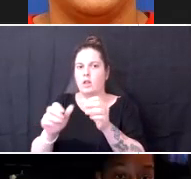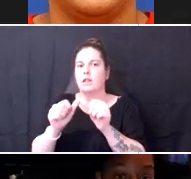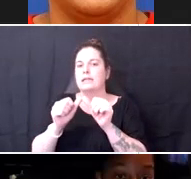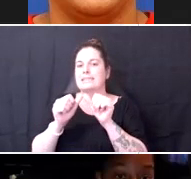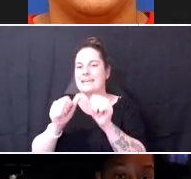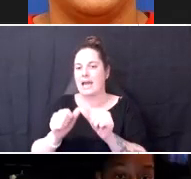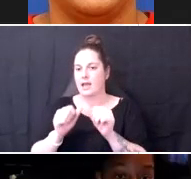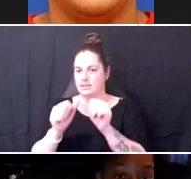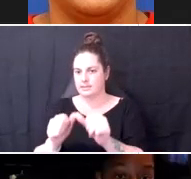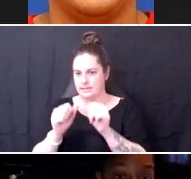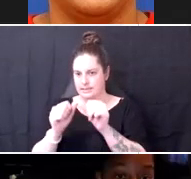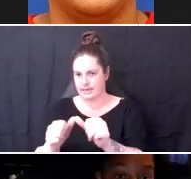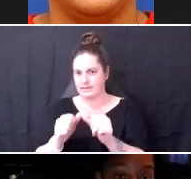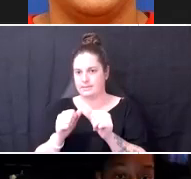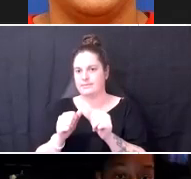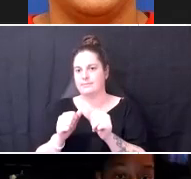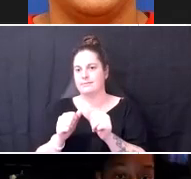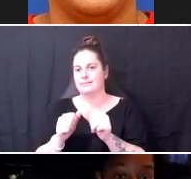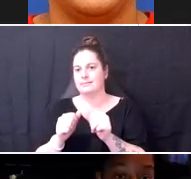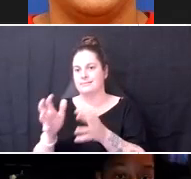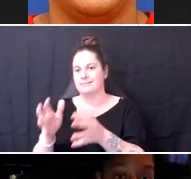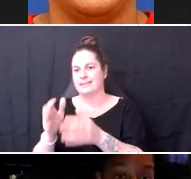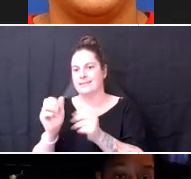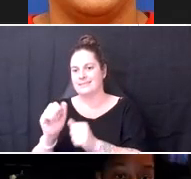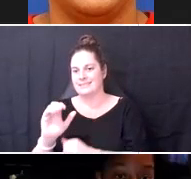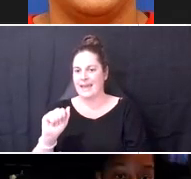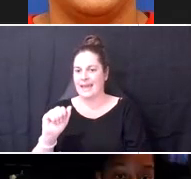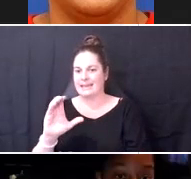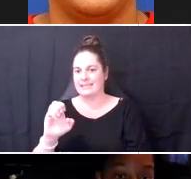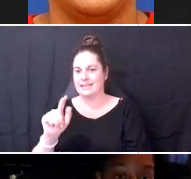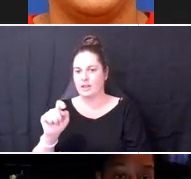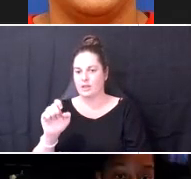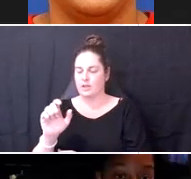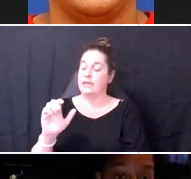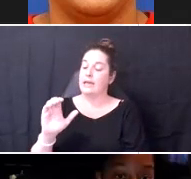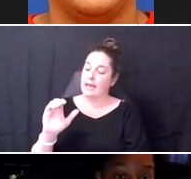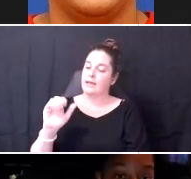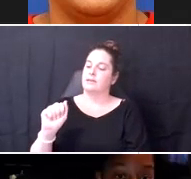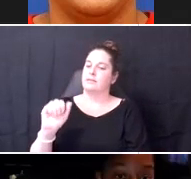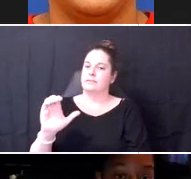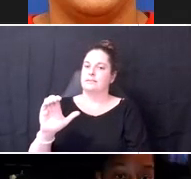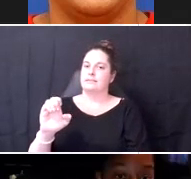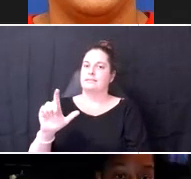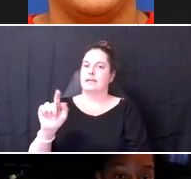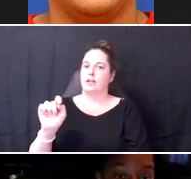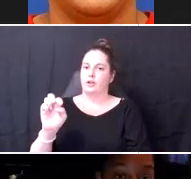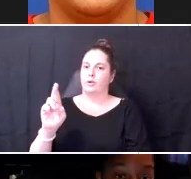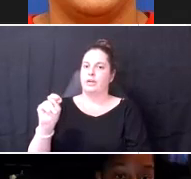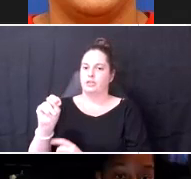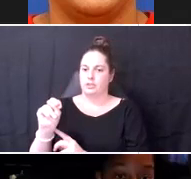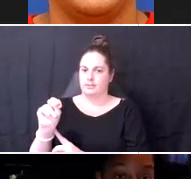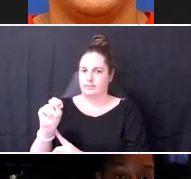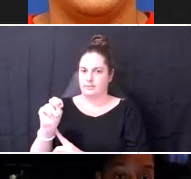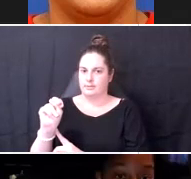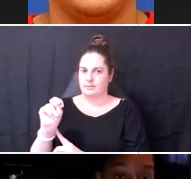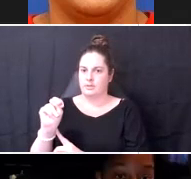acceleration. So we take those broad definitions that we just learned, and we're going to